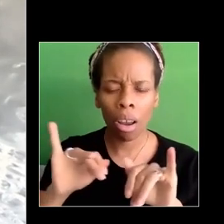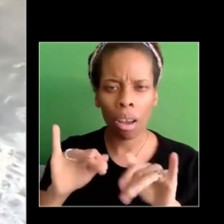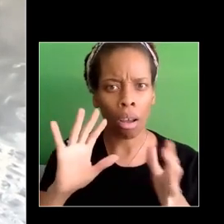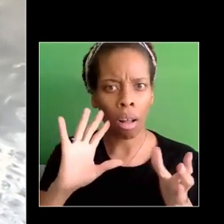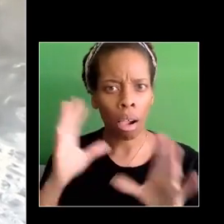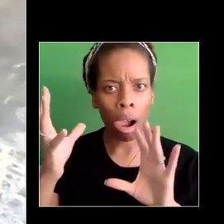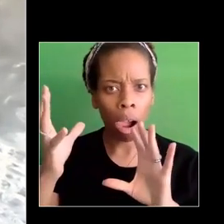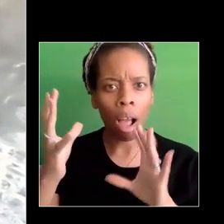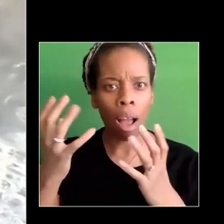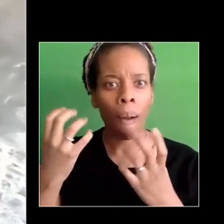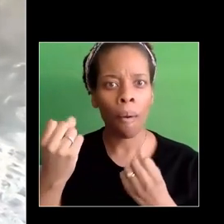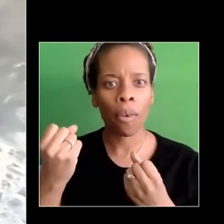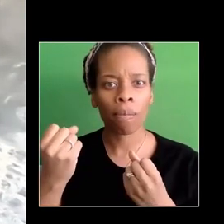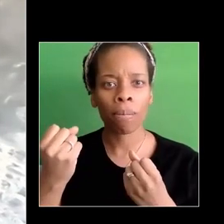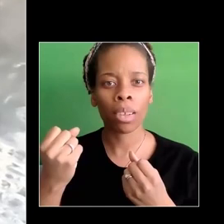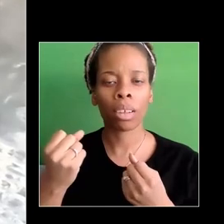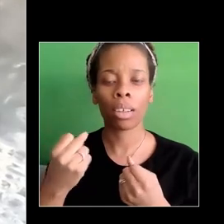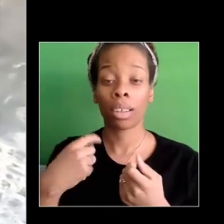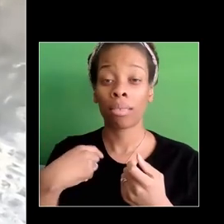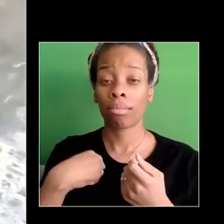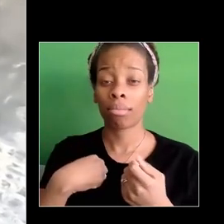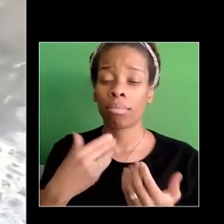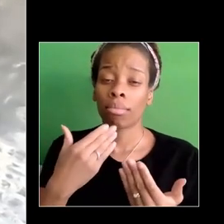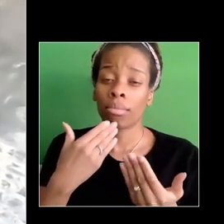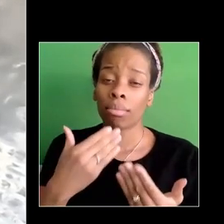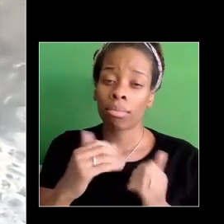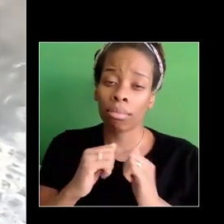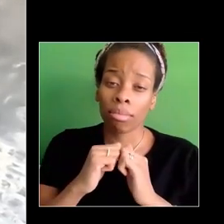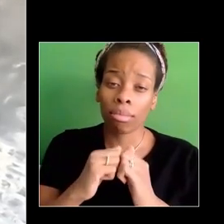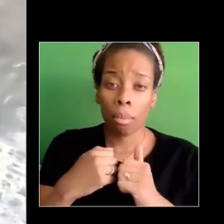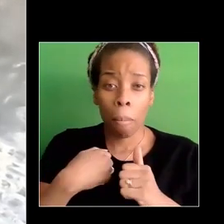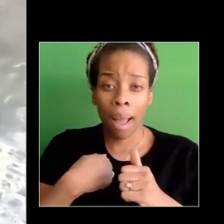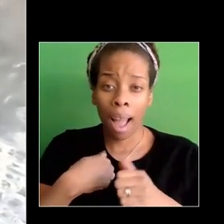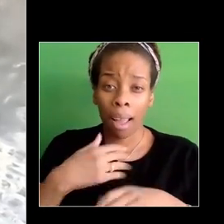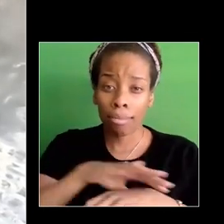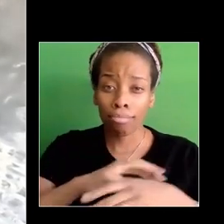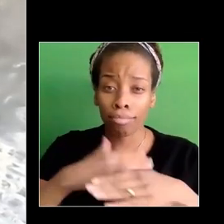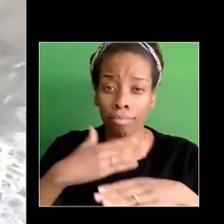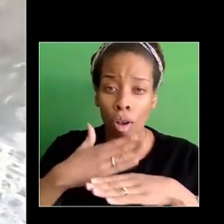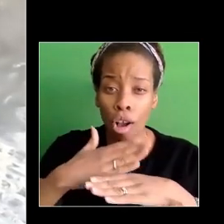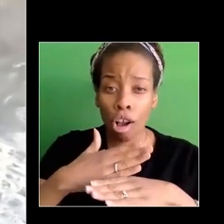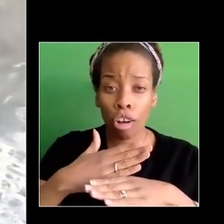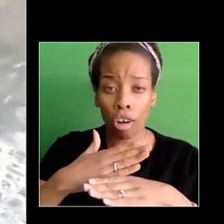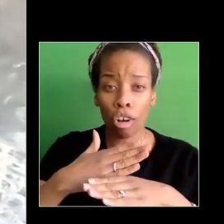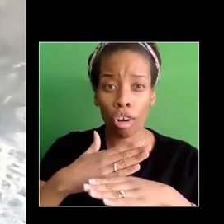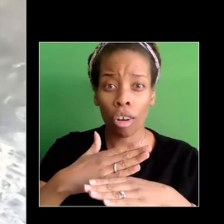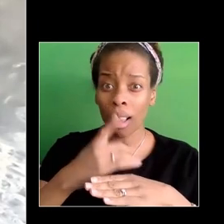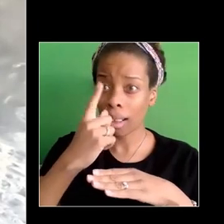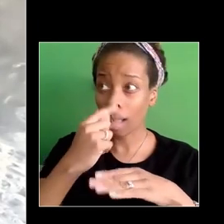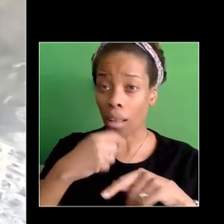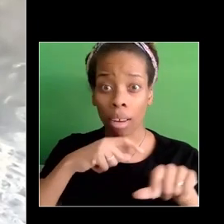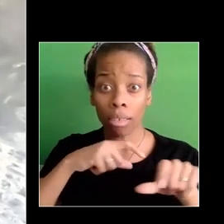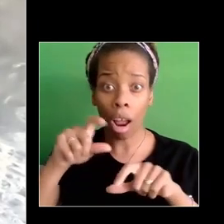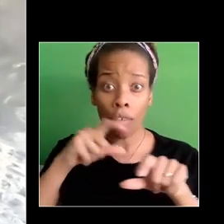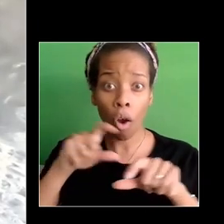But I'm very, very thankful that the nature of my practice means that I can sort of, to some degree, carry on.